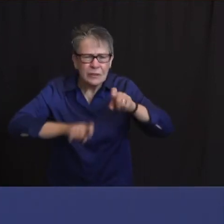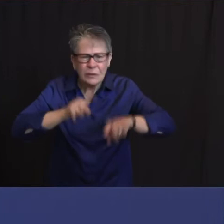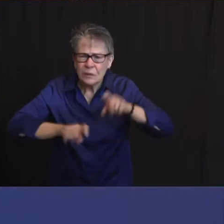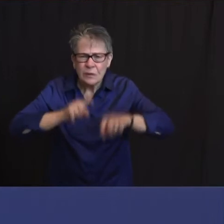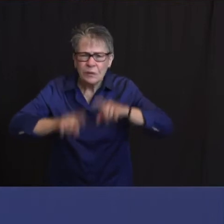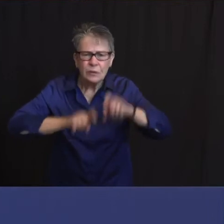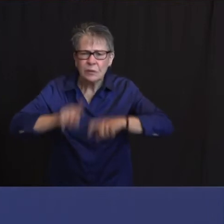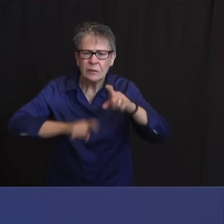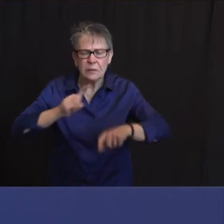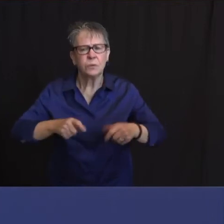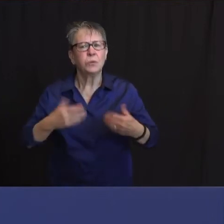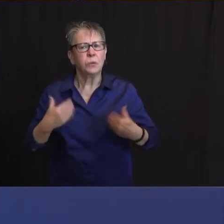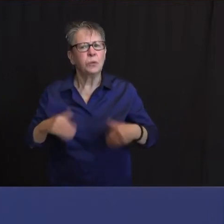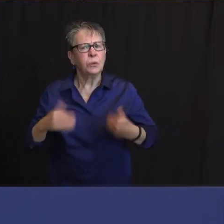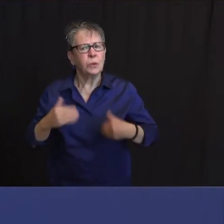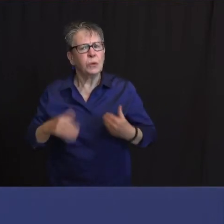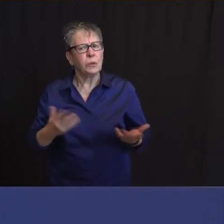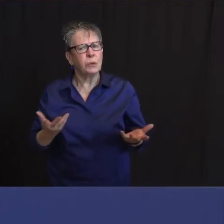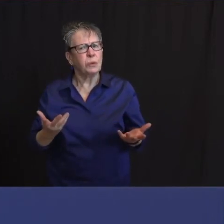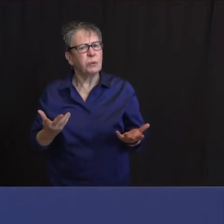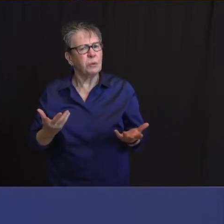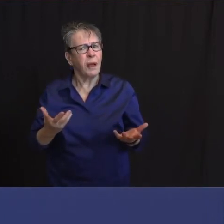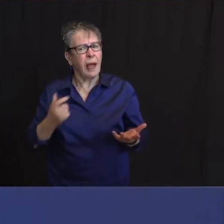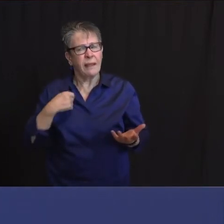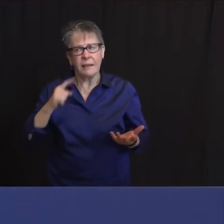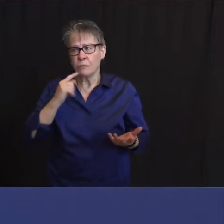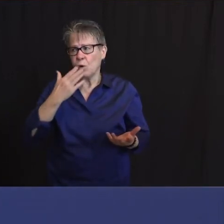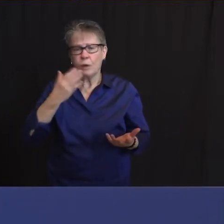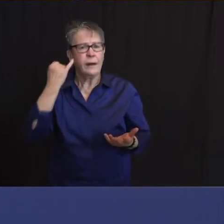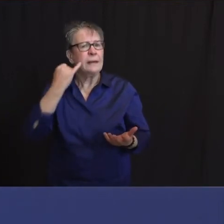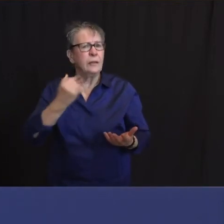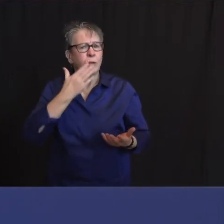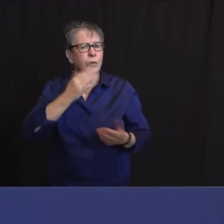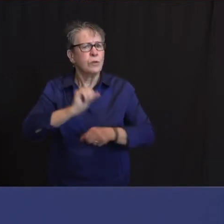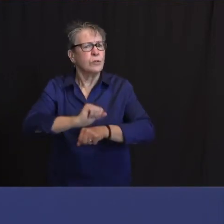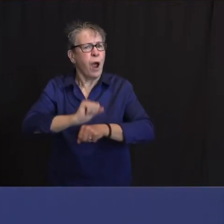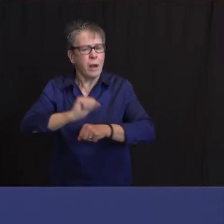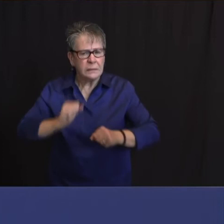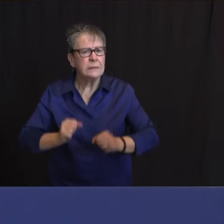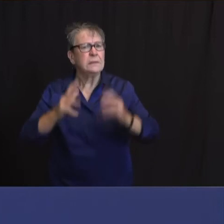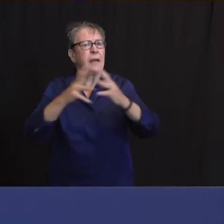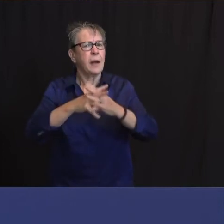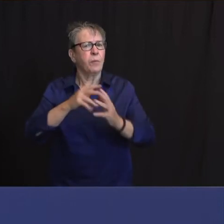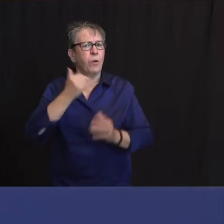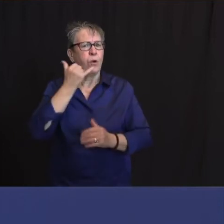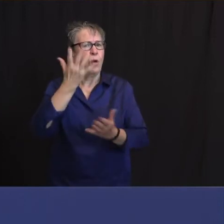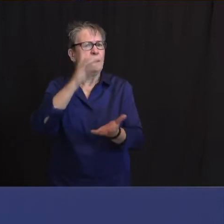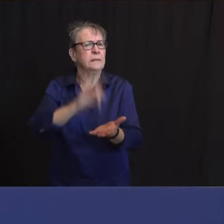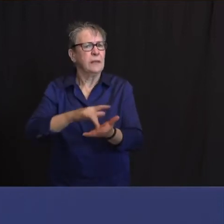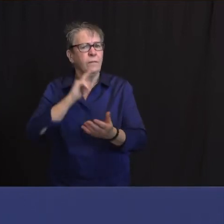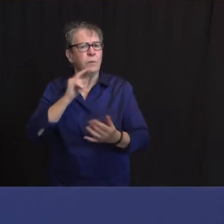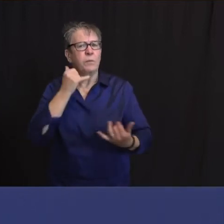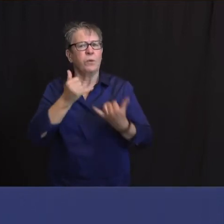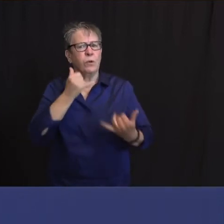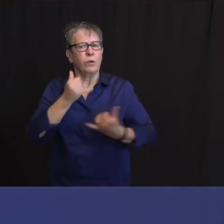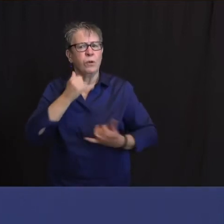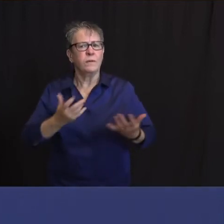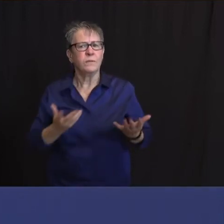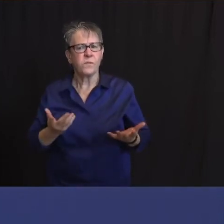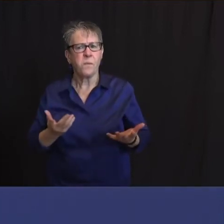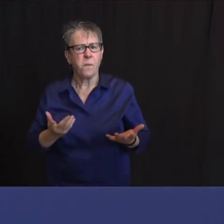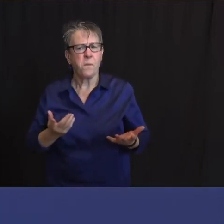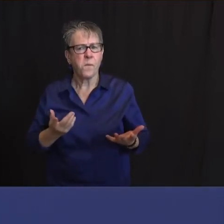done a really good job getting this thing off the ground. And as I say, I can say with great conviction, today will be the all-time top tick of the